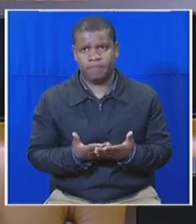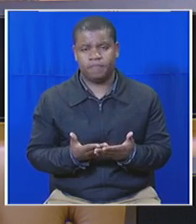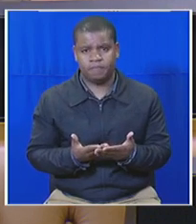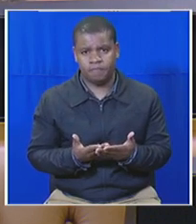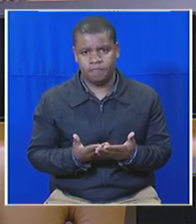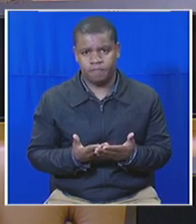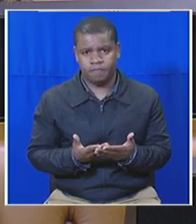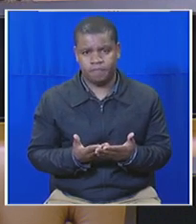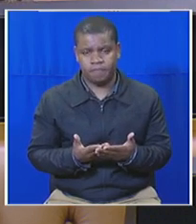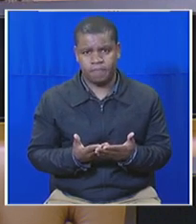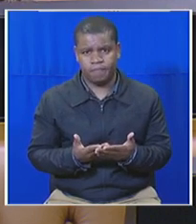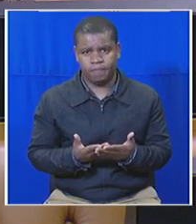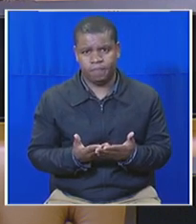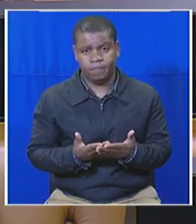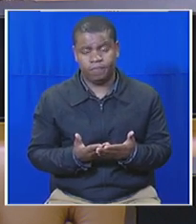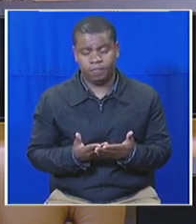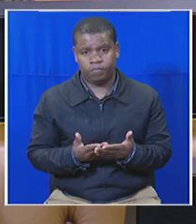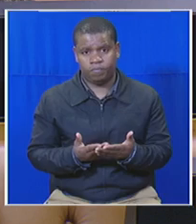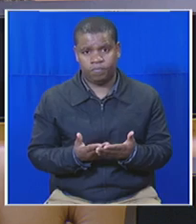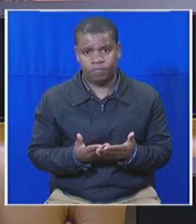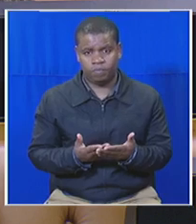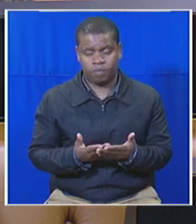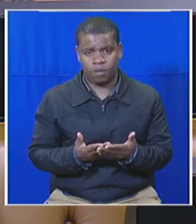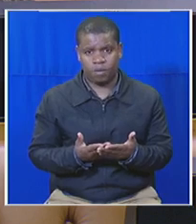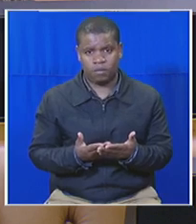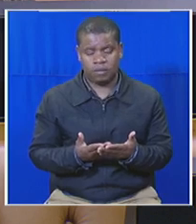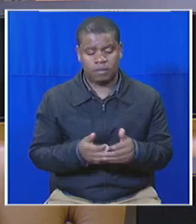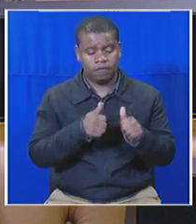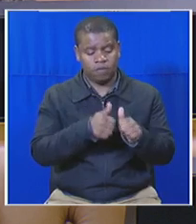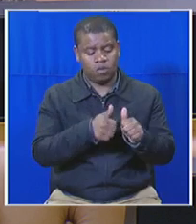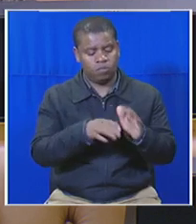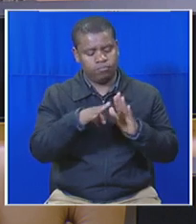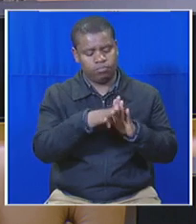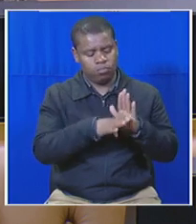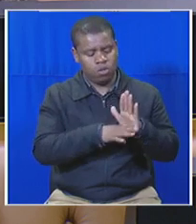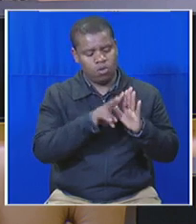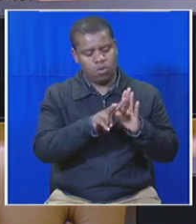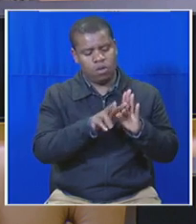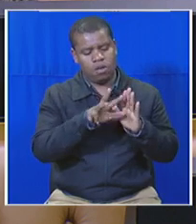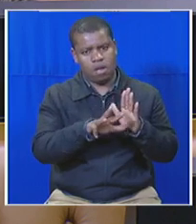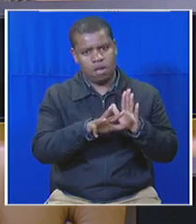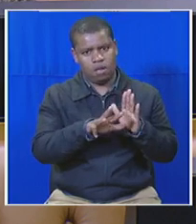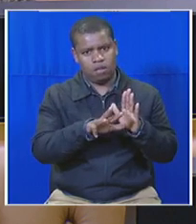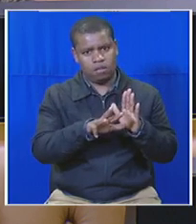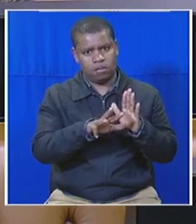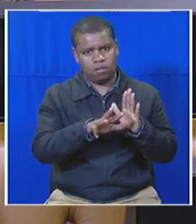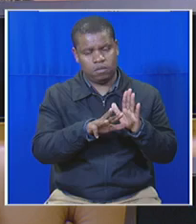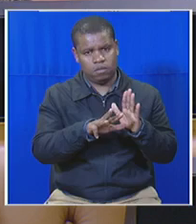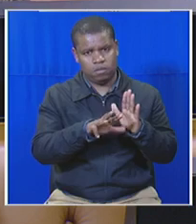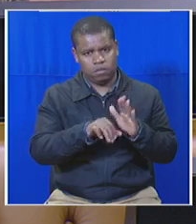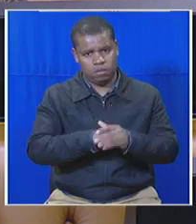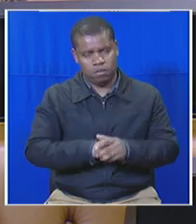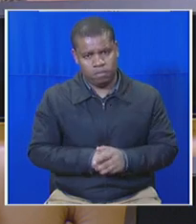in notwithstanding Rule 29, which provides for the sequence of proceedings, give precedence